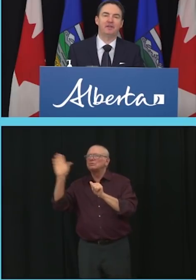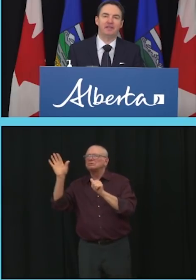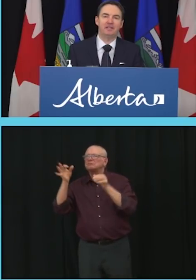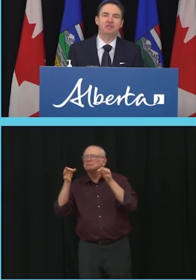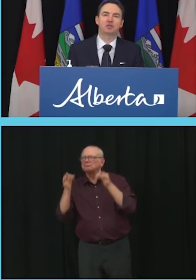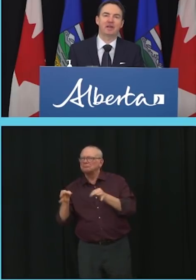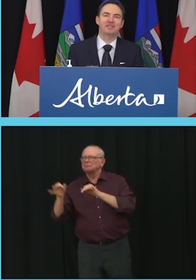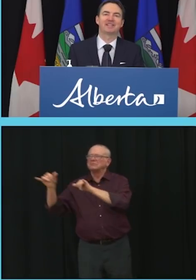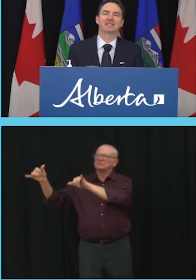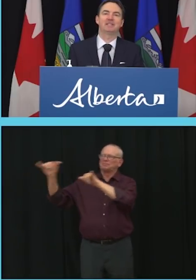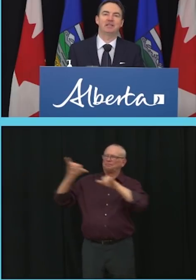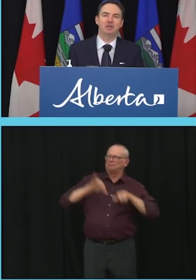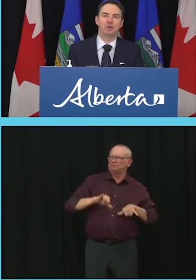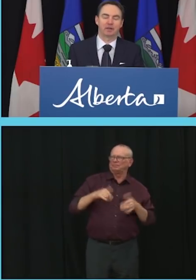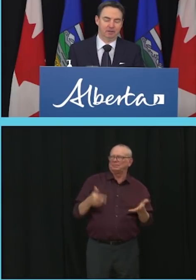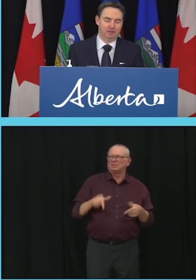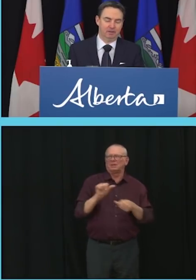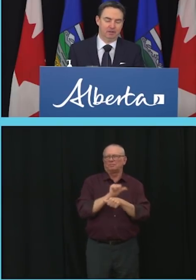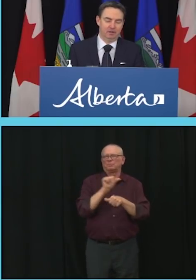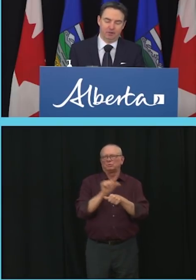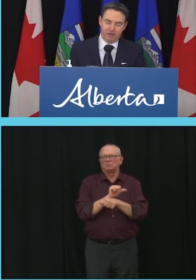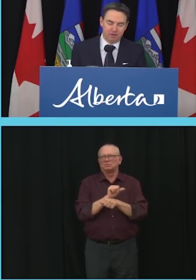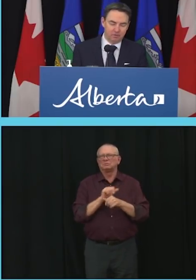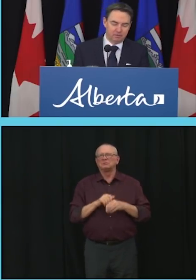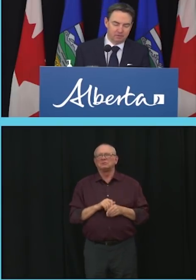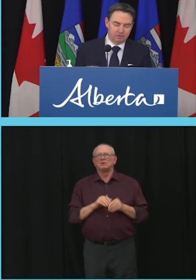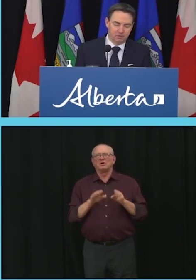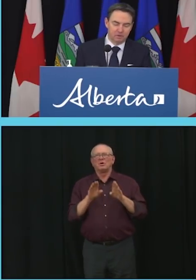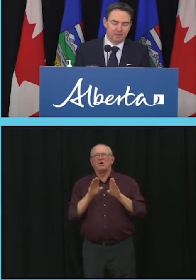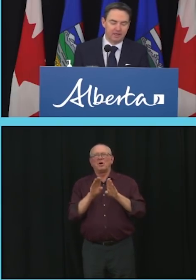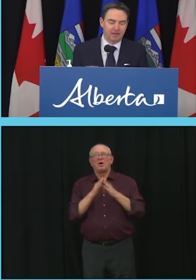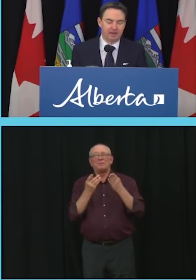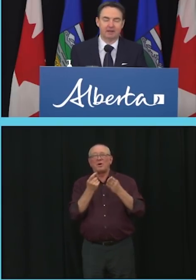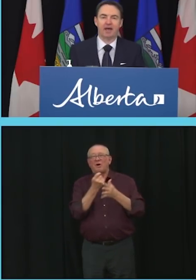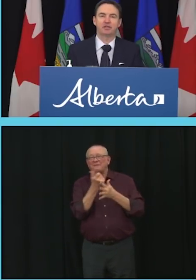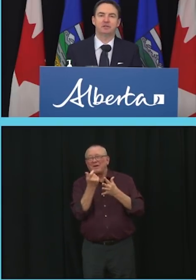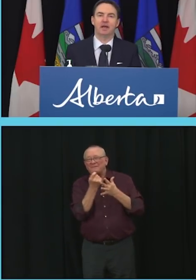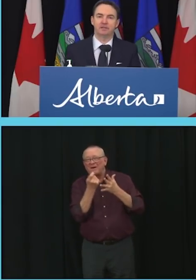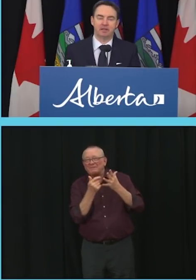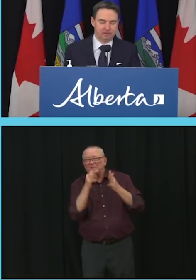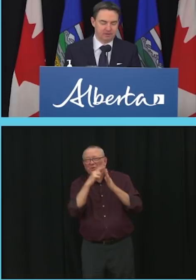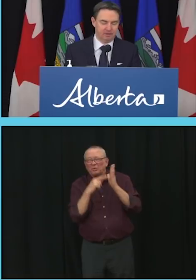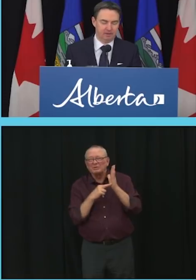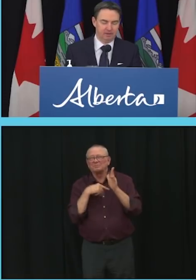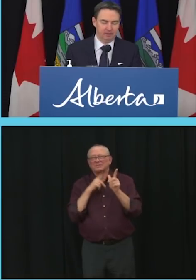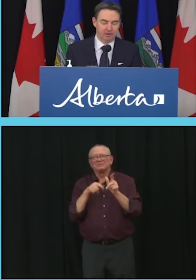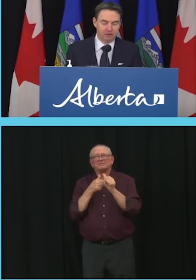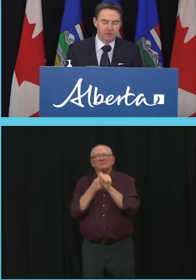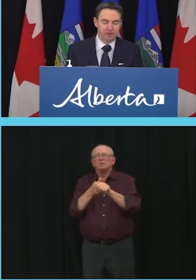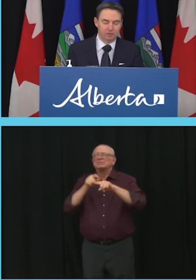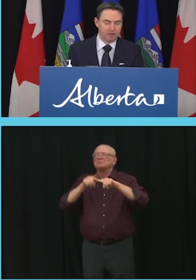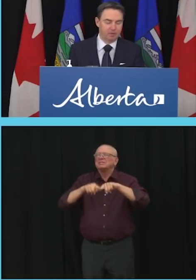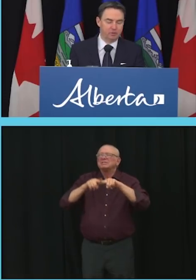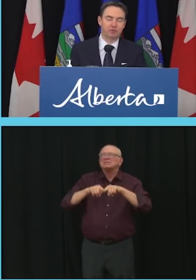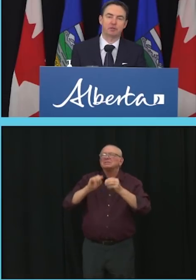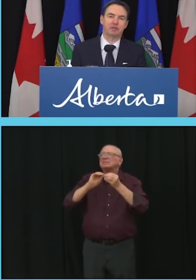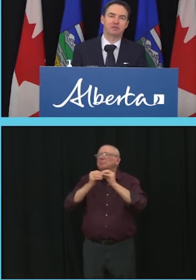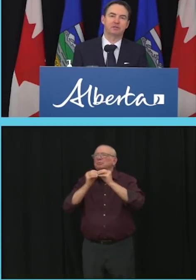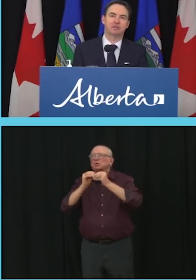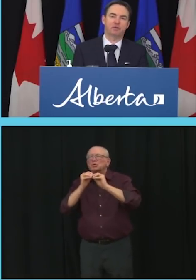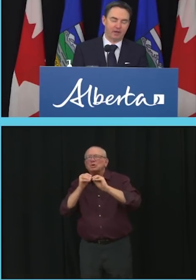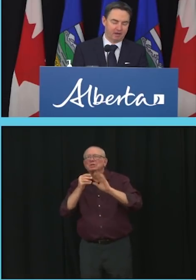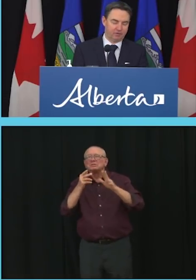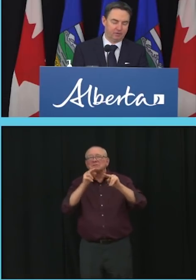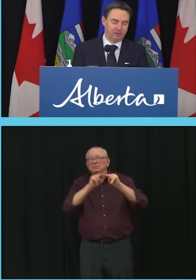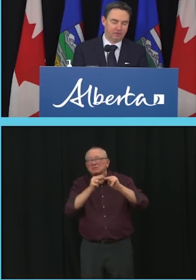depends on these trends continuing. If they don't, we'll take action as necessary, including reimposing